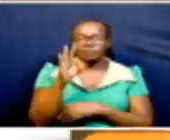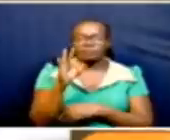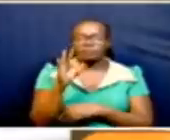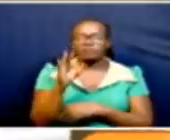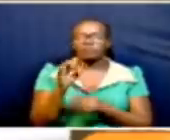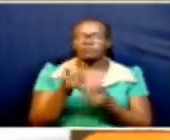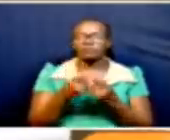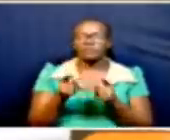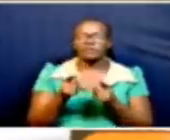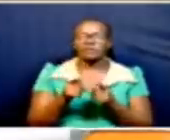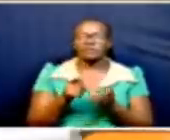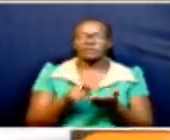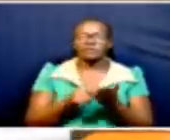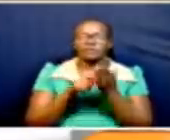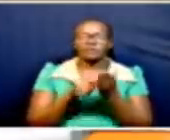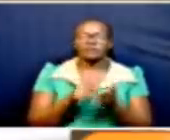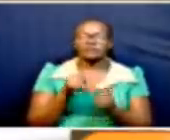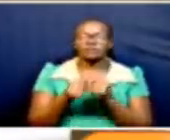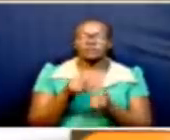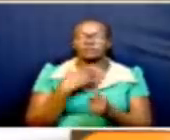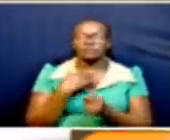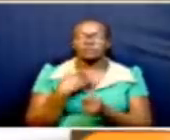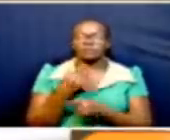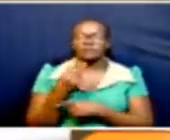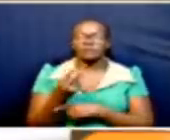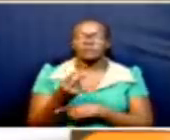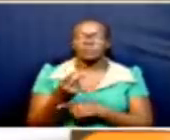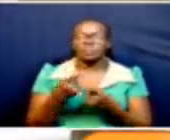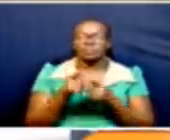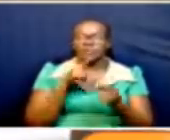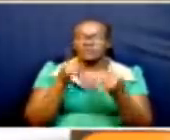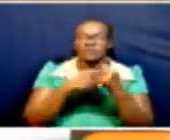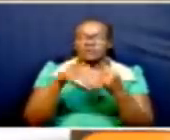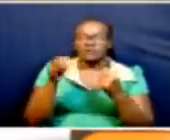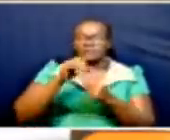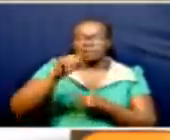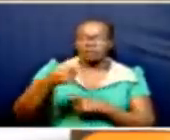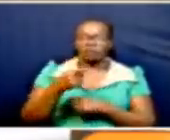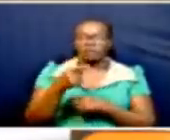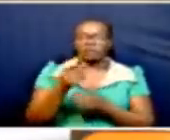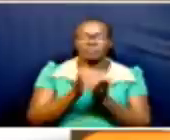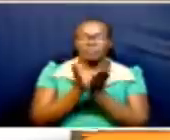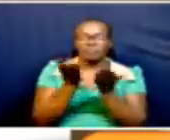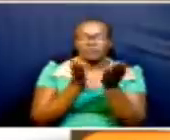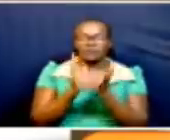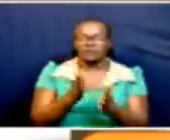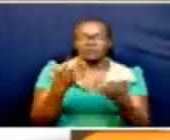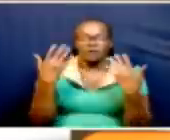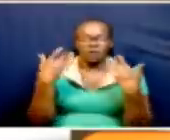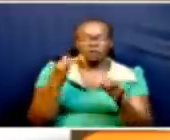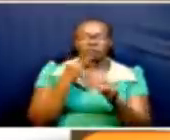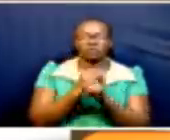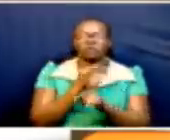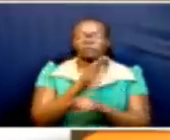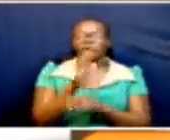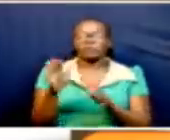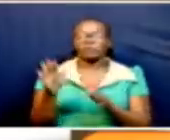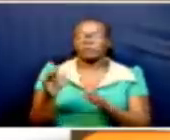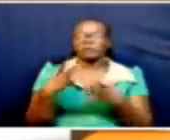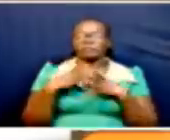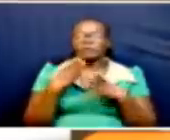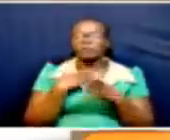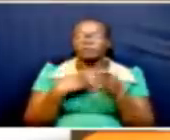that 60,000 public servants lose their job. Where are we headed? People want